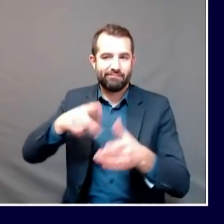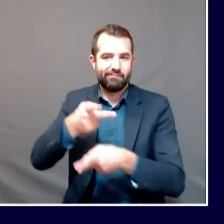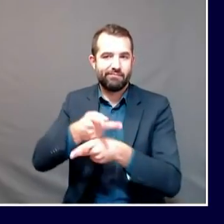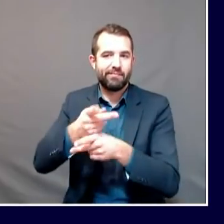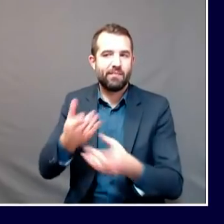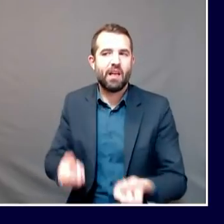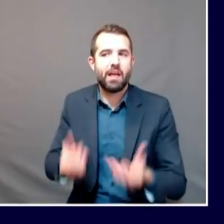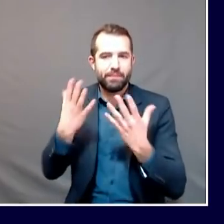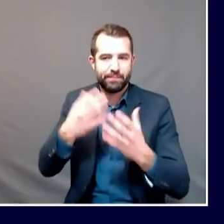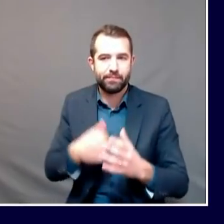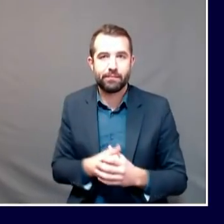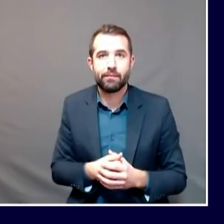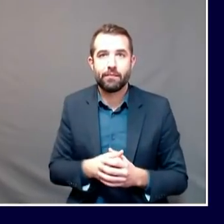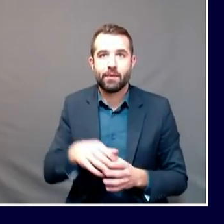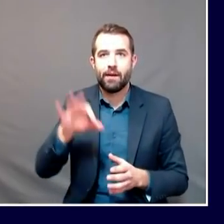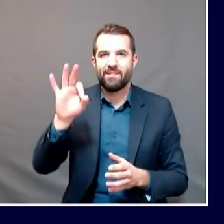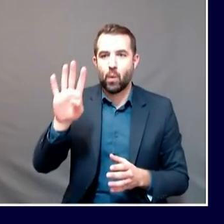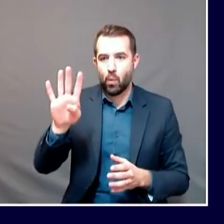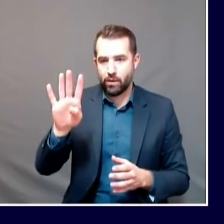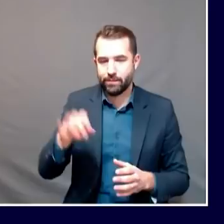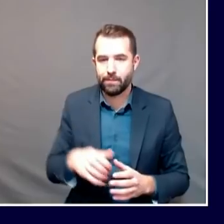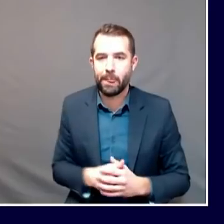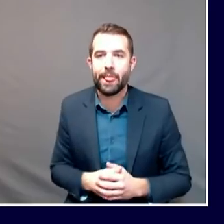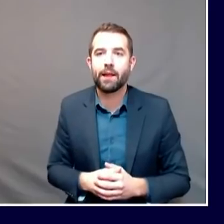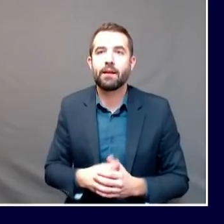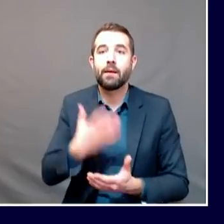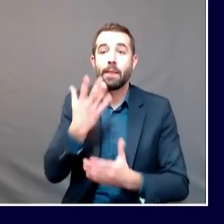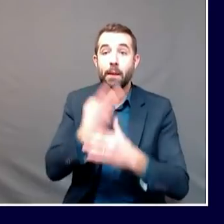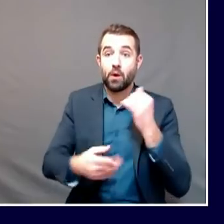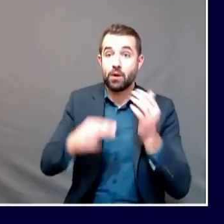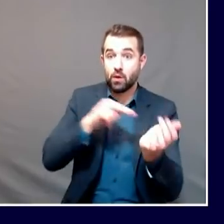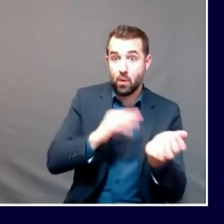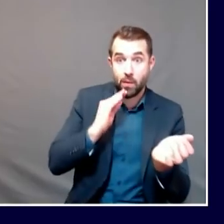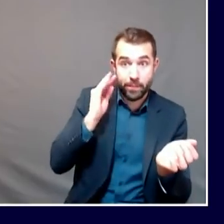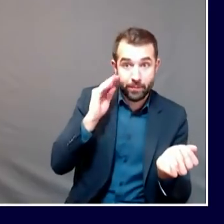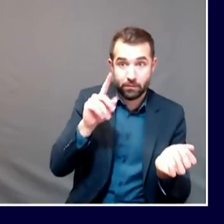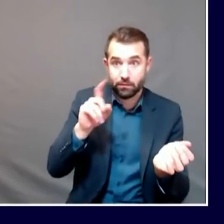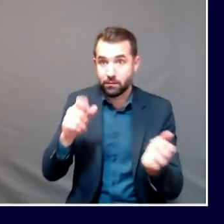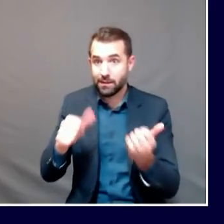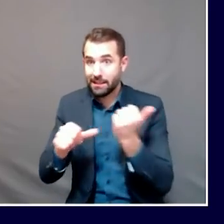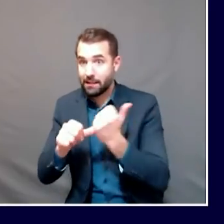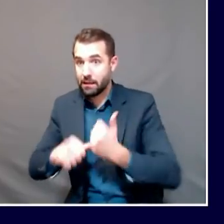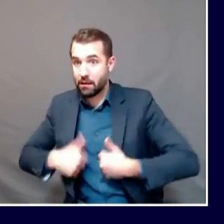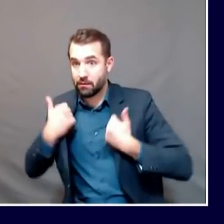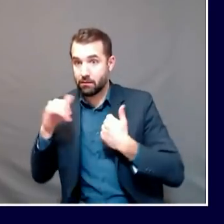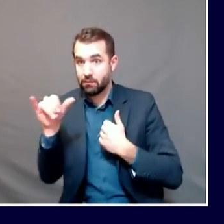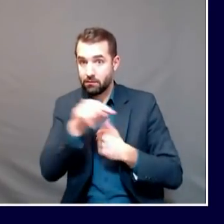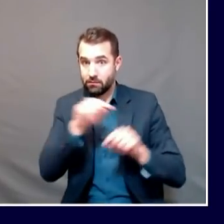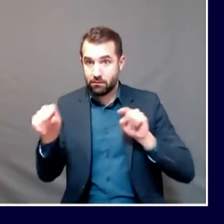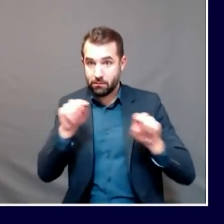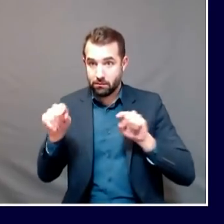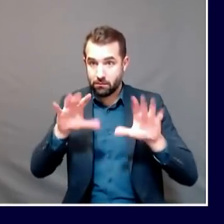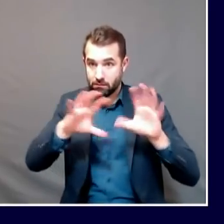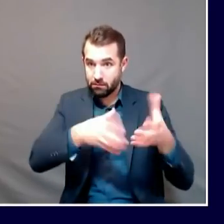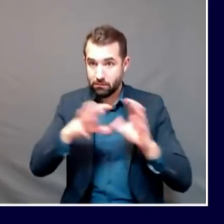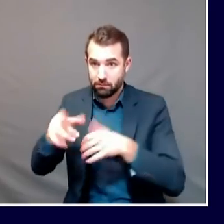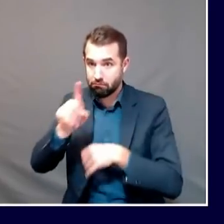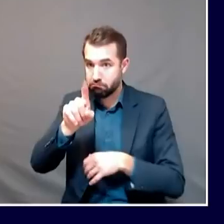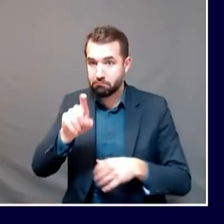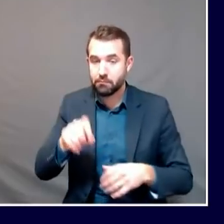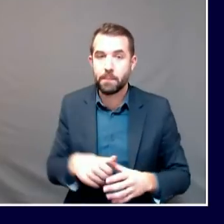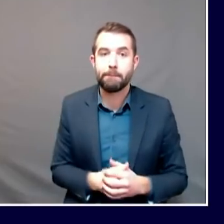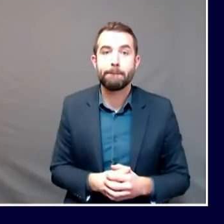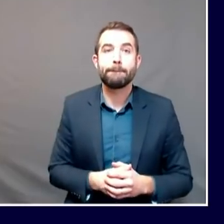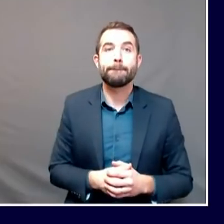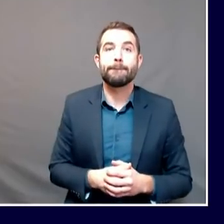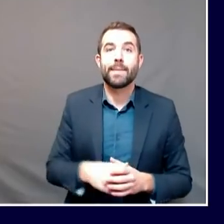So is that both nursing homes and assisted living facilities, or? That is skilled nursing facilities,